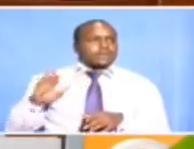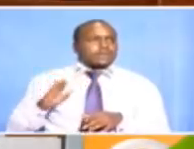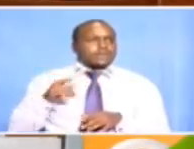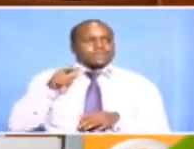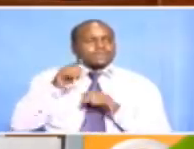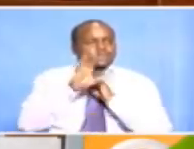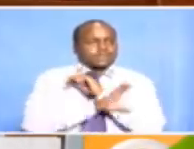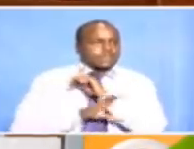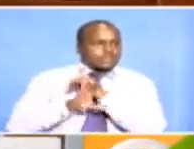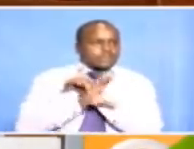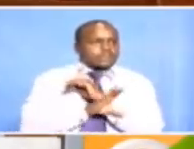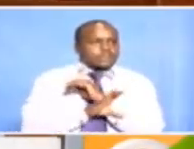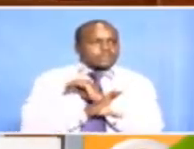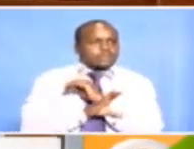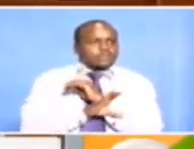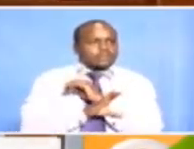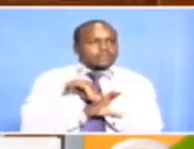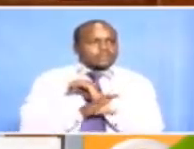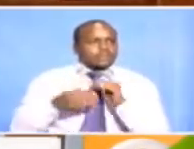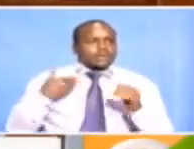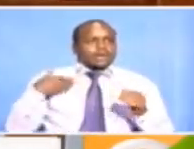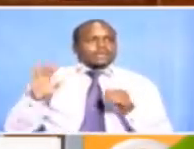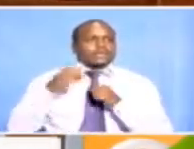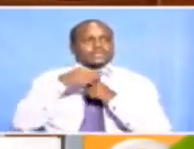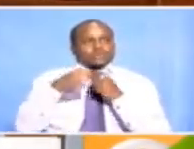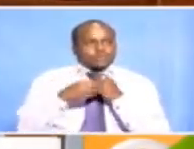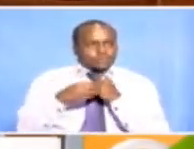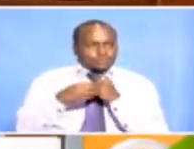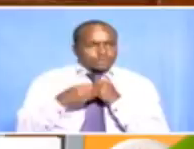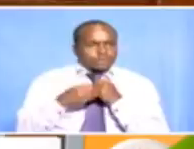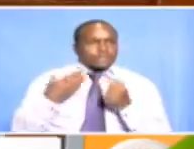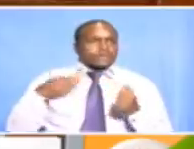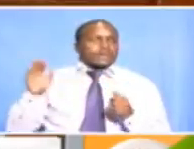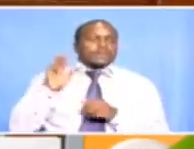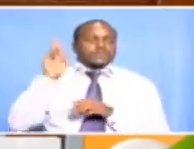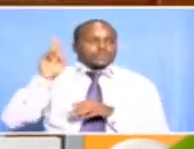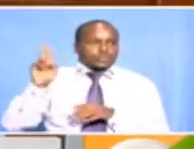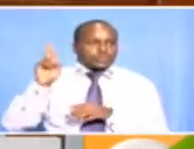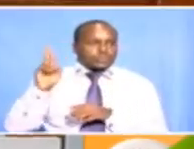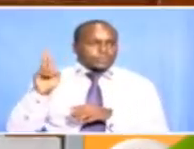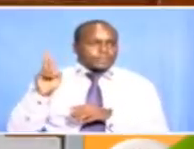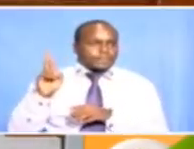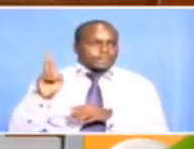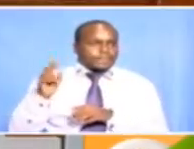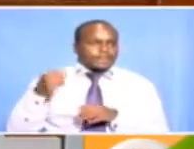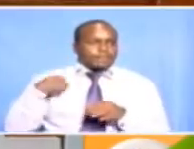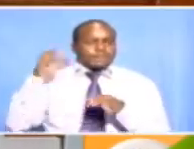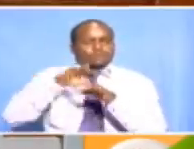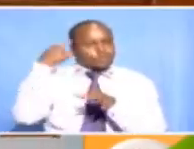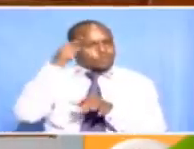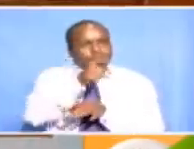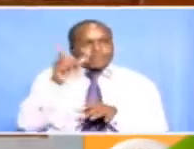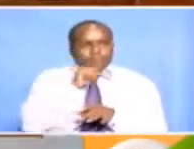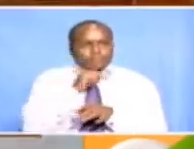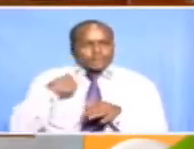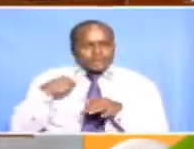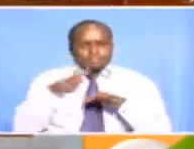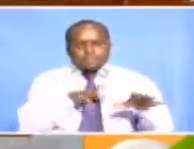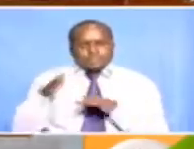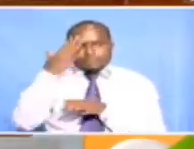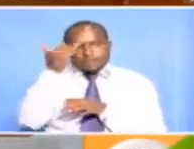country. I hate Sonko. I hate Uhuru Kenyatta. I voted for them. Why am I suffering